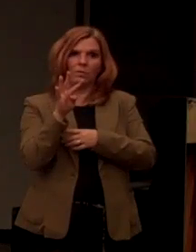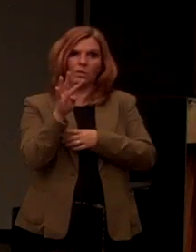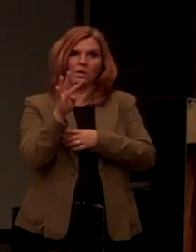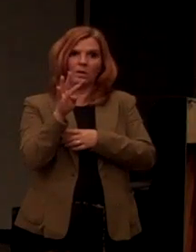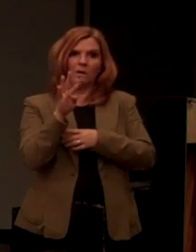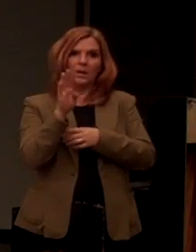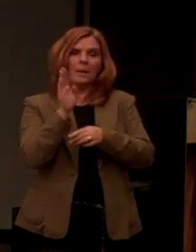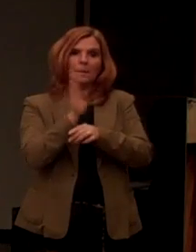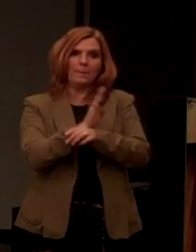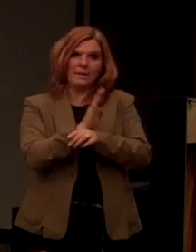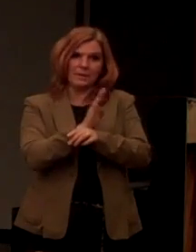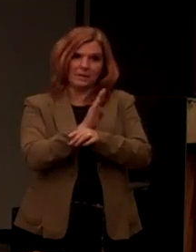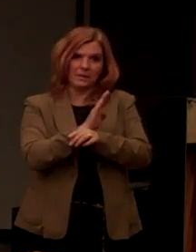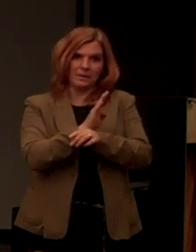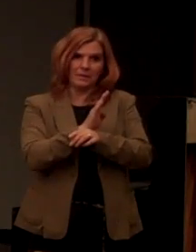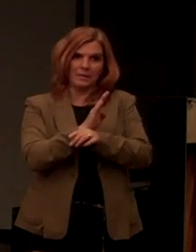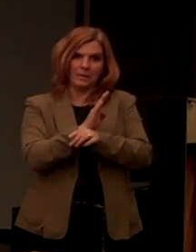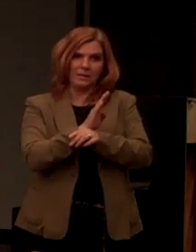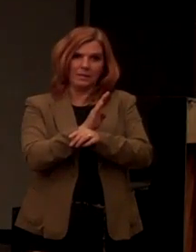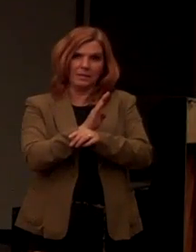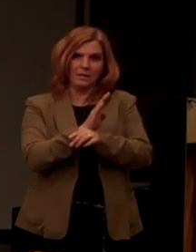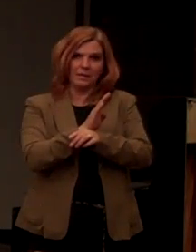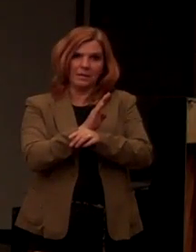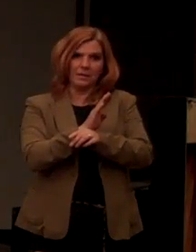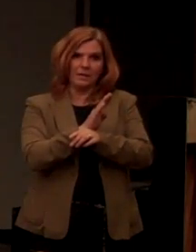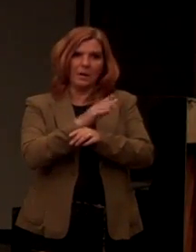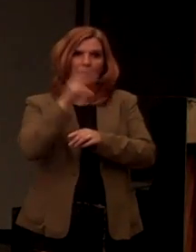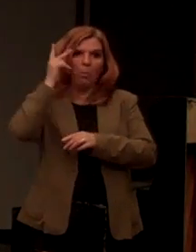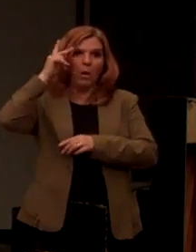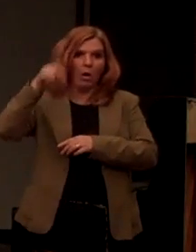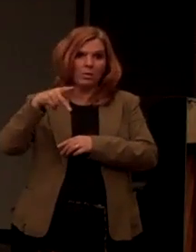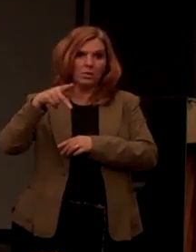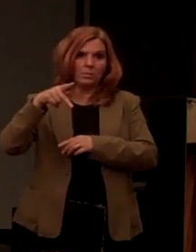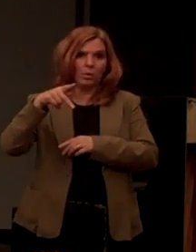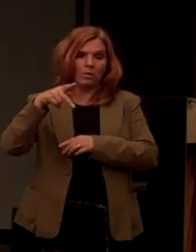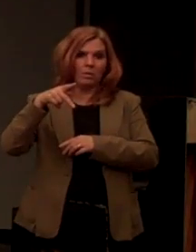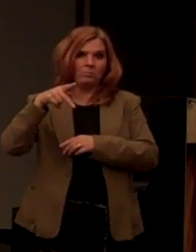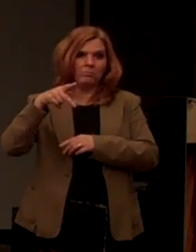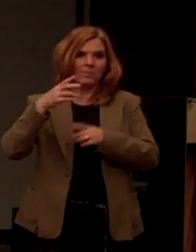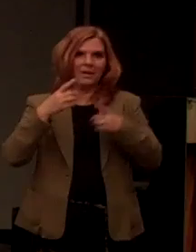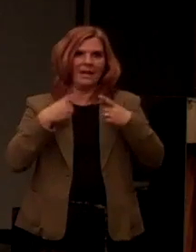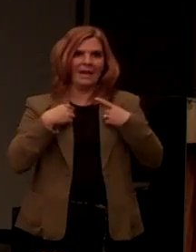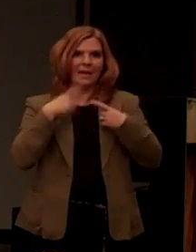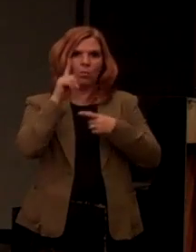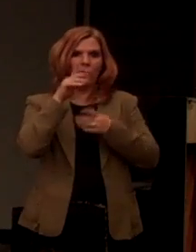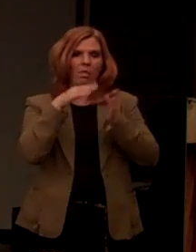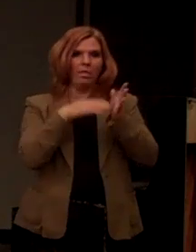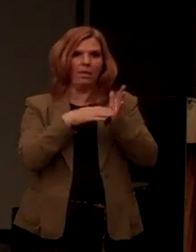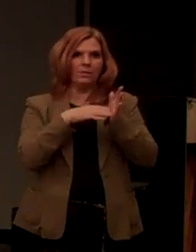8,744 industrial jobs, Parkersburg had